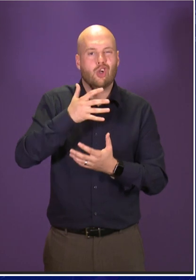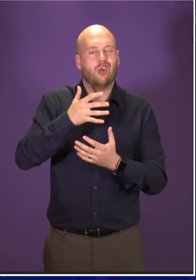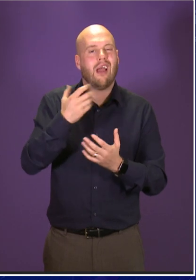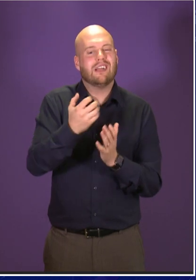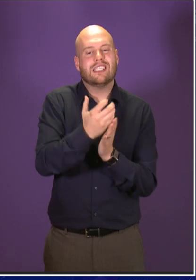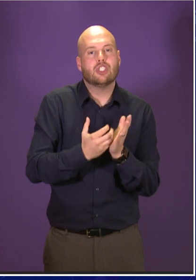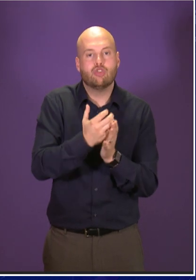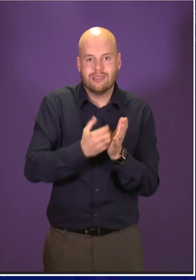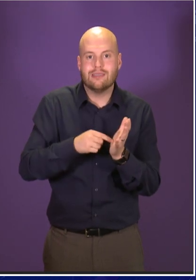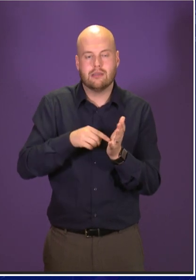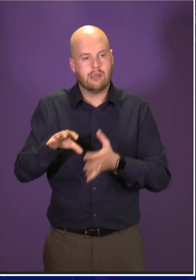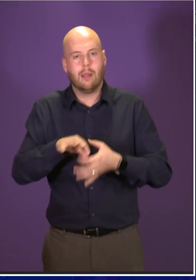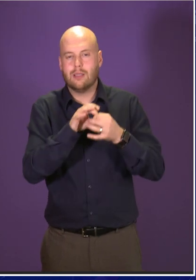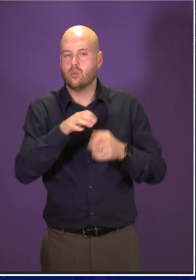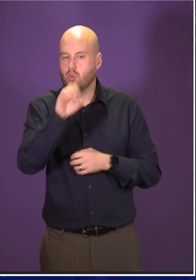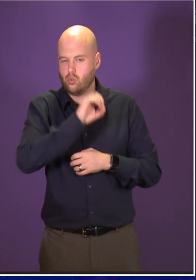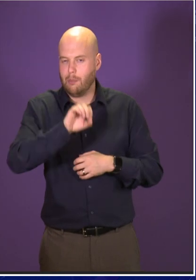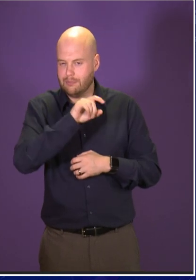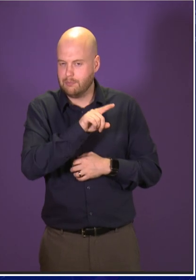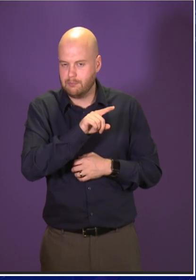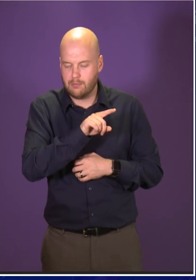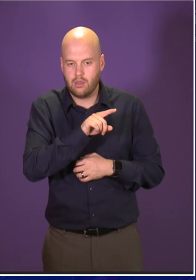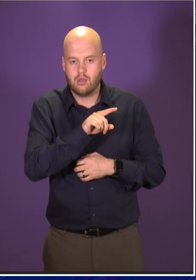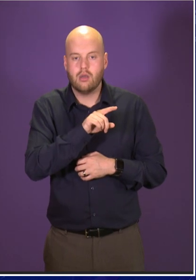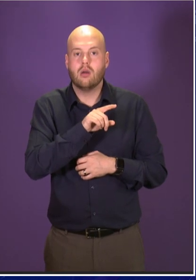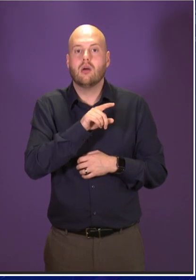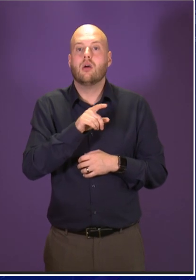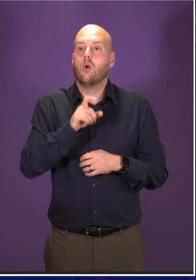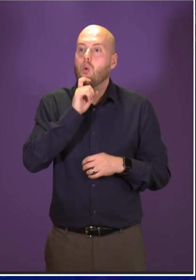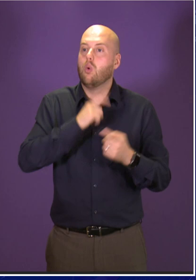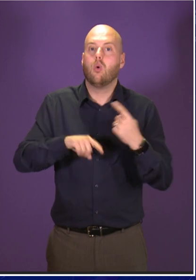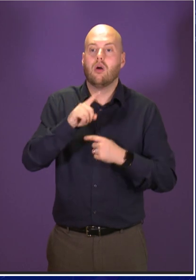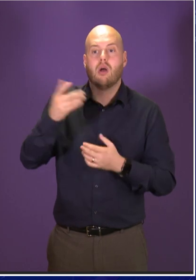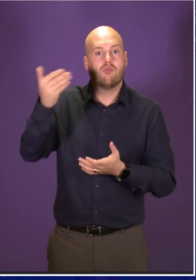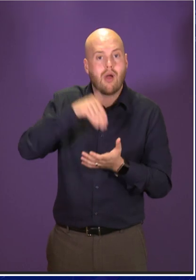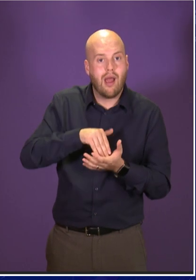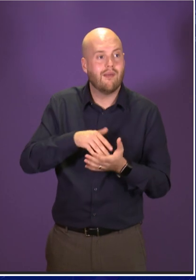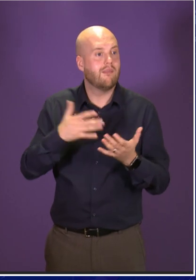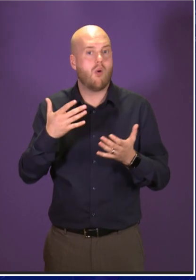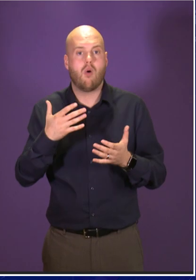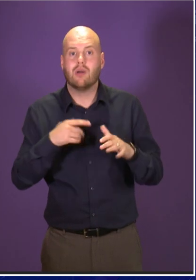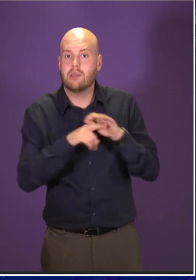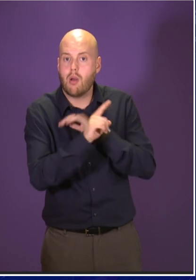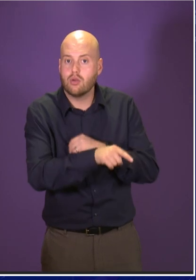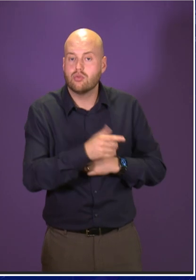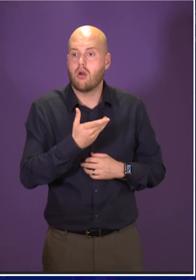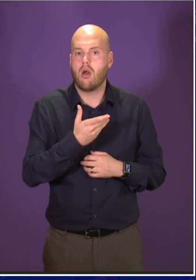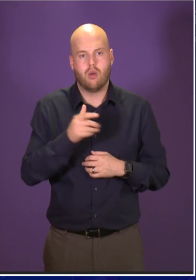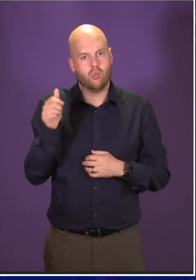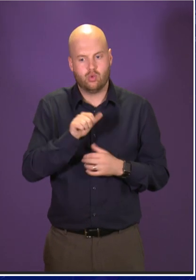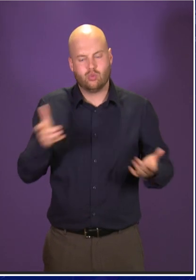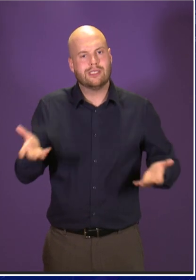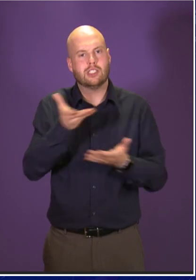the Mediterranean, and the Atlantic, points of arrivals and departures, place of exchanges and gathering of